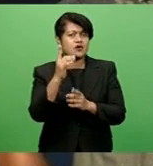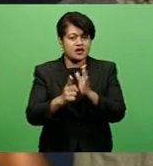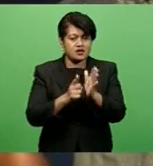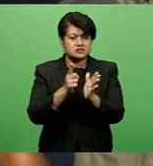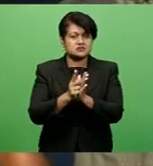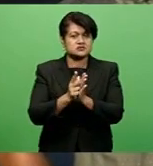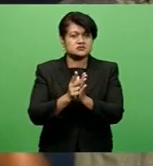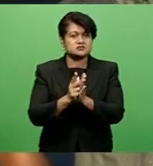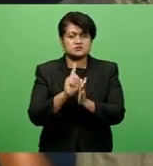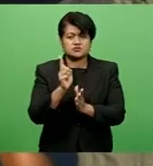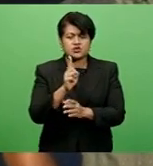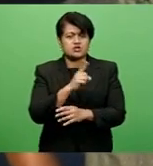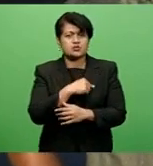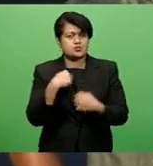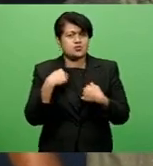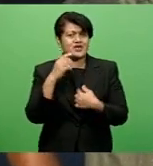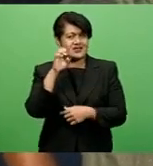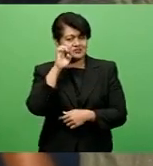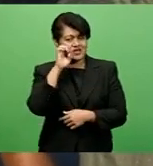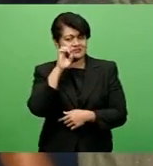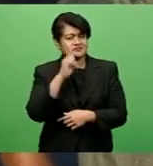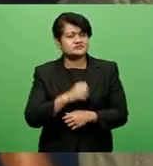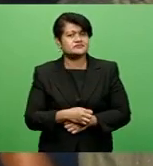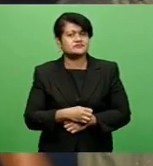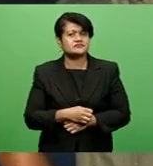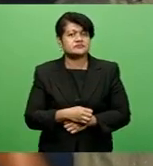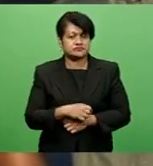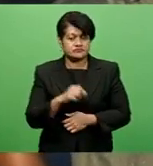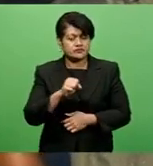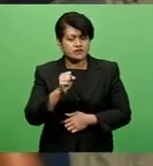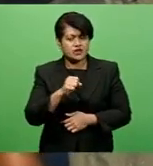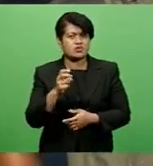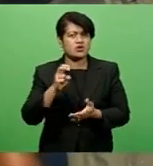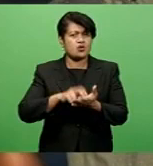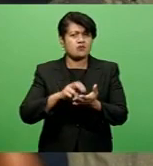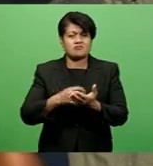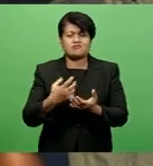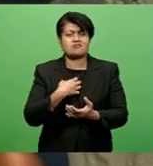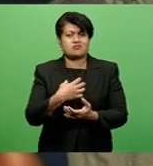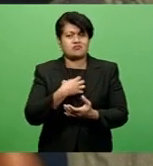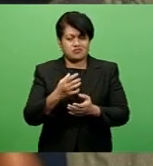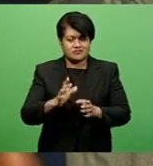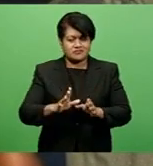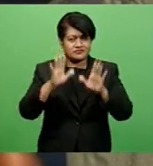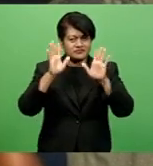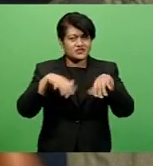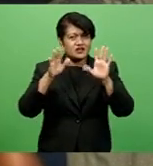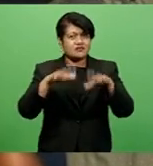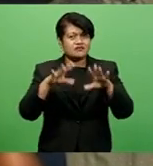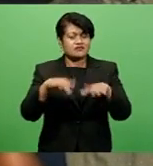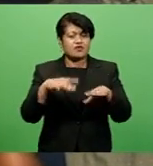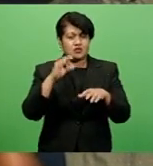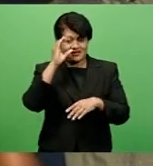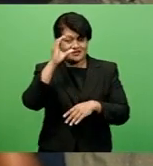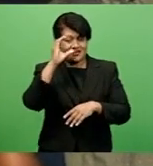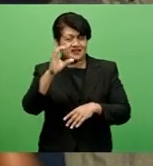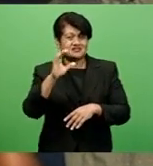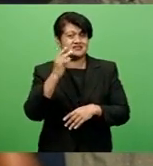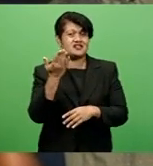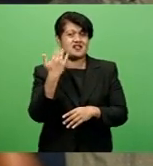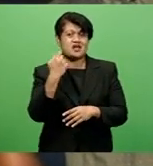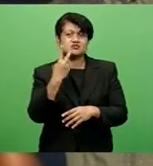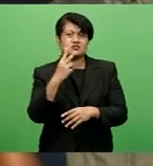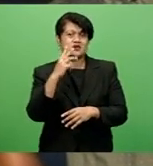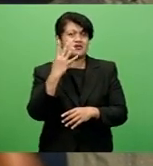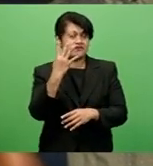from TD05F? Thank you. Yes, we've recorded a lot of rainfall around the country in the last 24 hours. And we